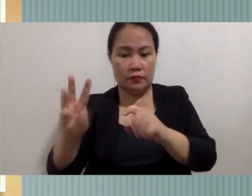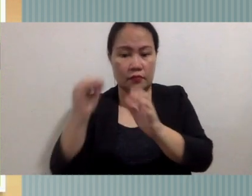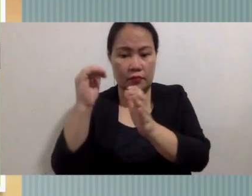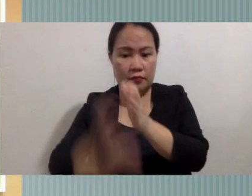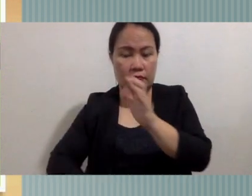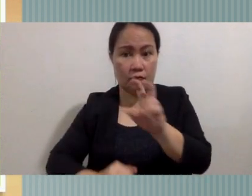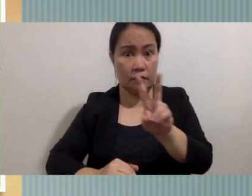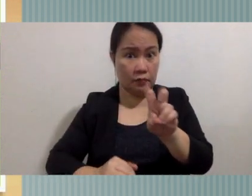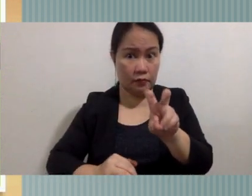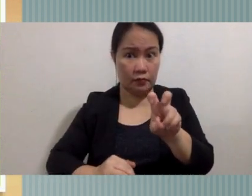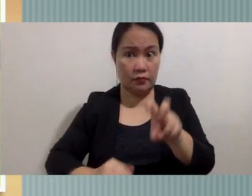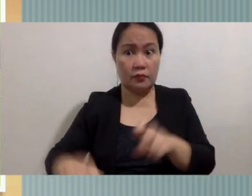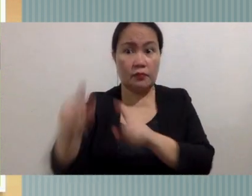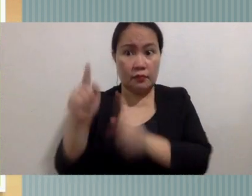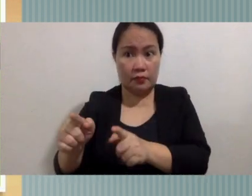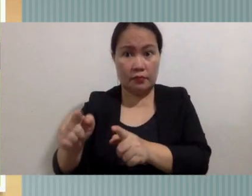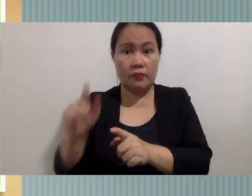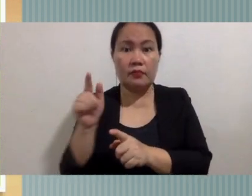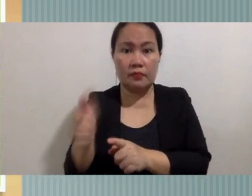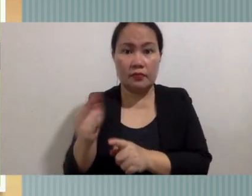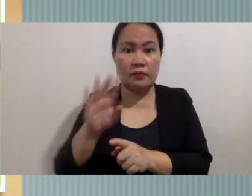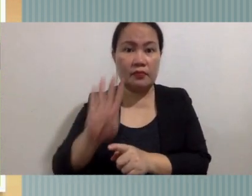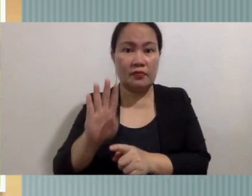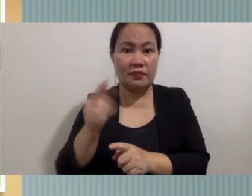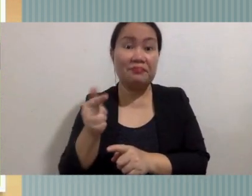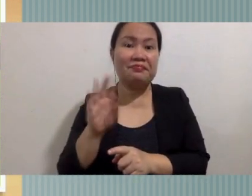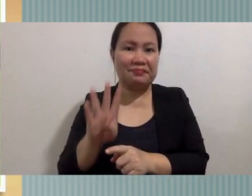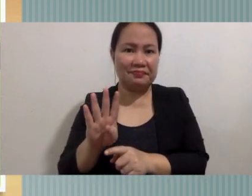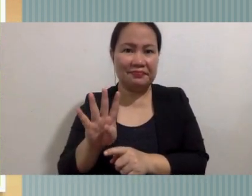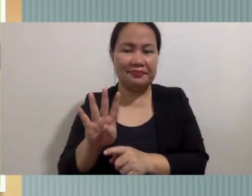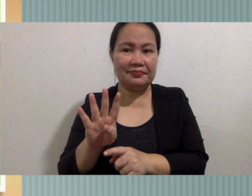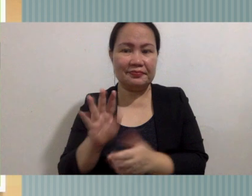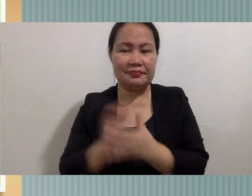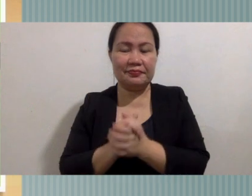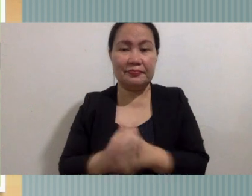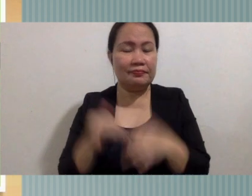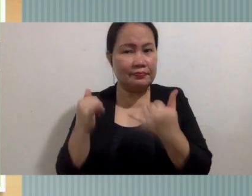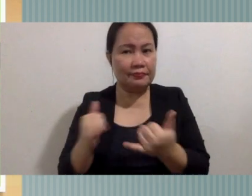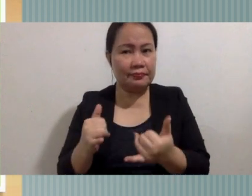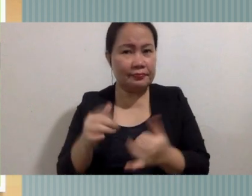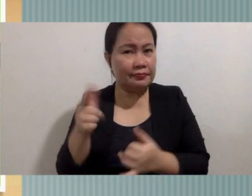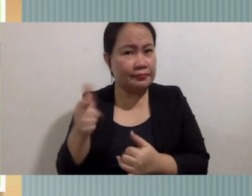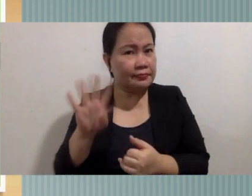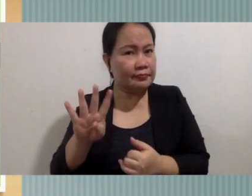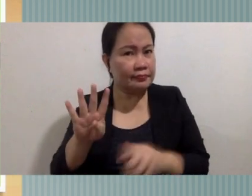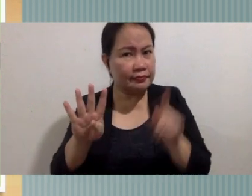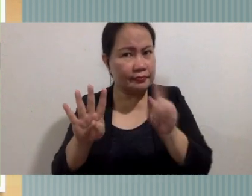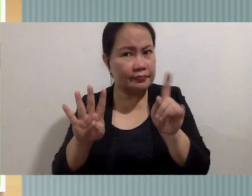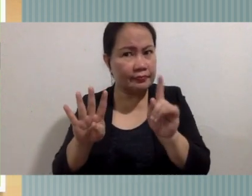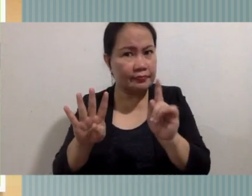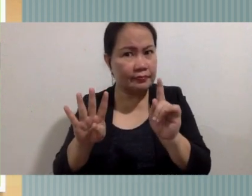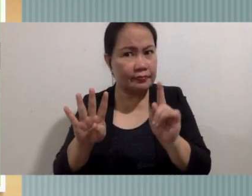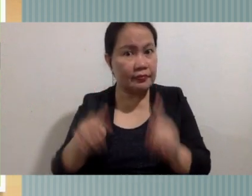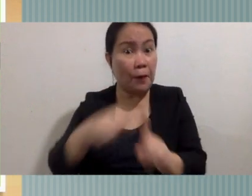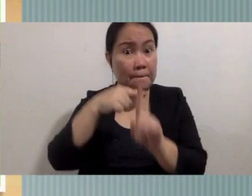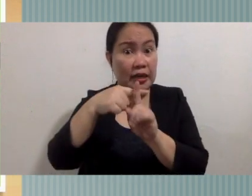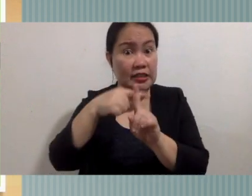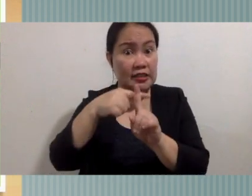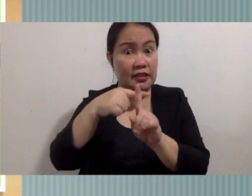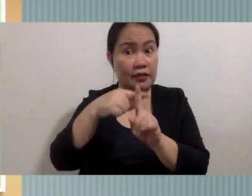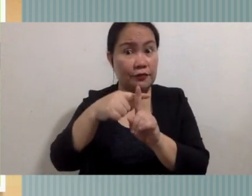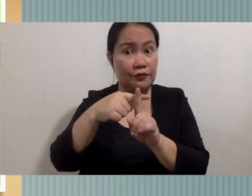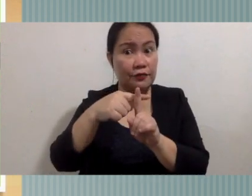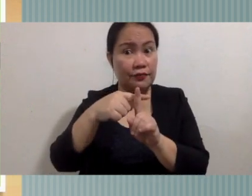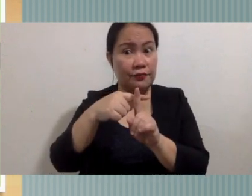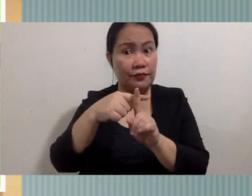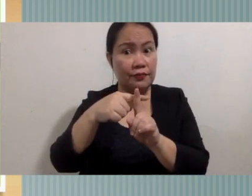is minus, this is minus. So, we will have 36 minus 24. Now, 24